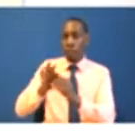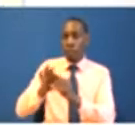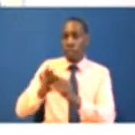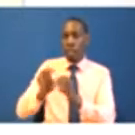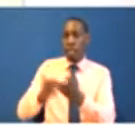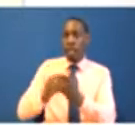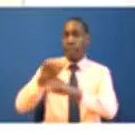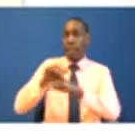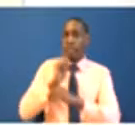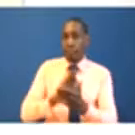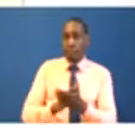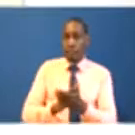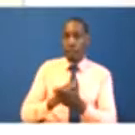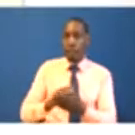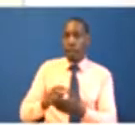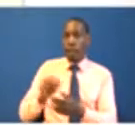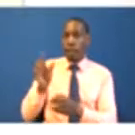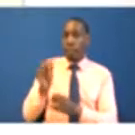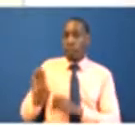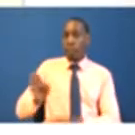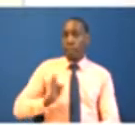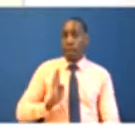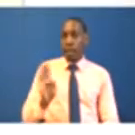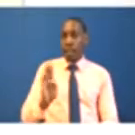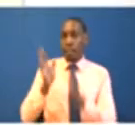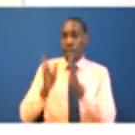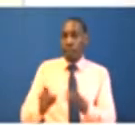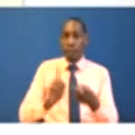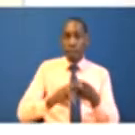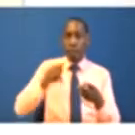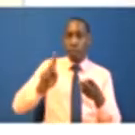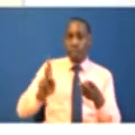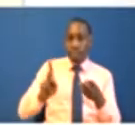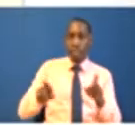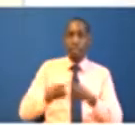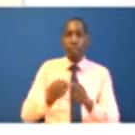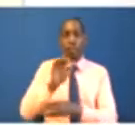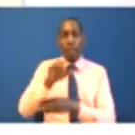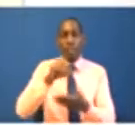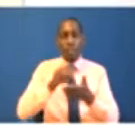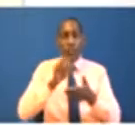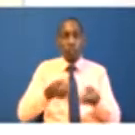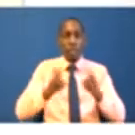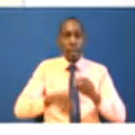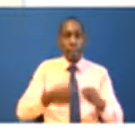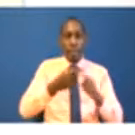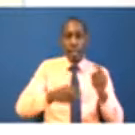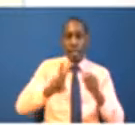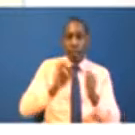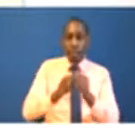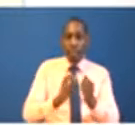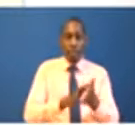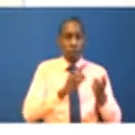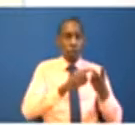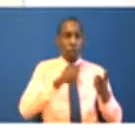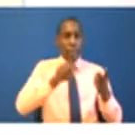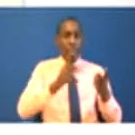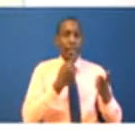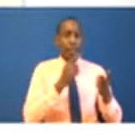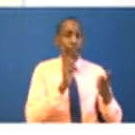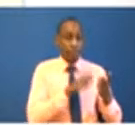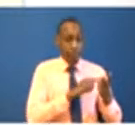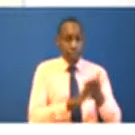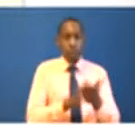i'm not a billionaire he's a billionaire one asked my friend peter kenneth what happened to him in 2013 and i told him please step